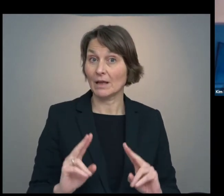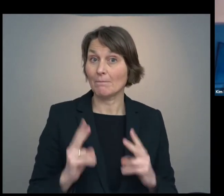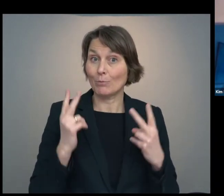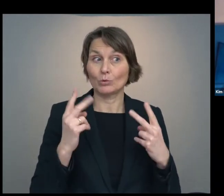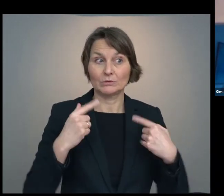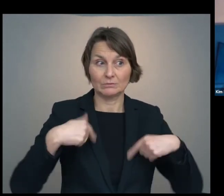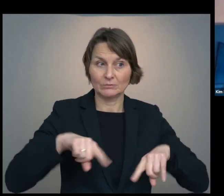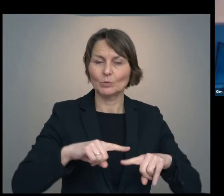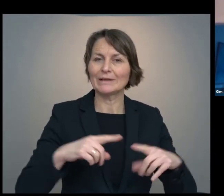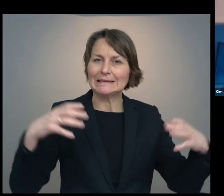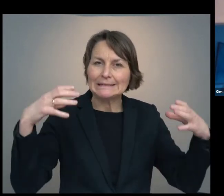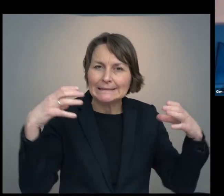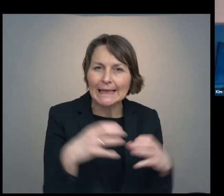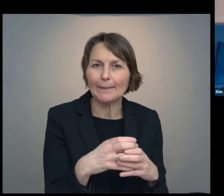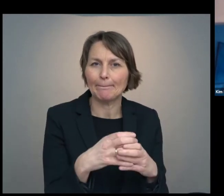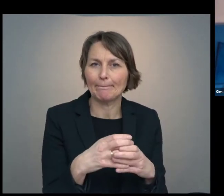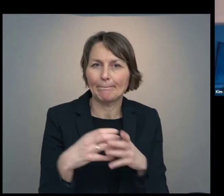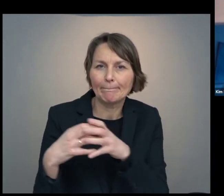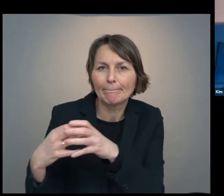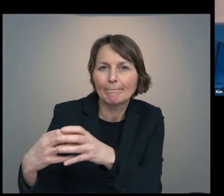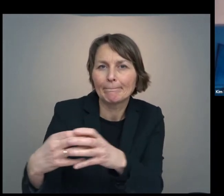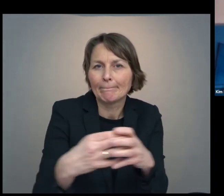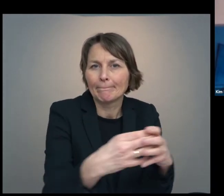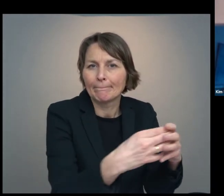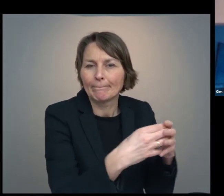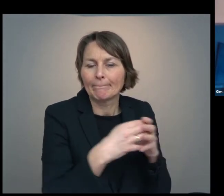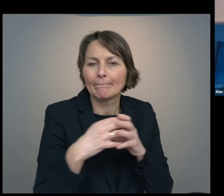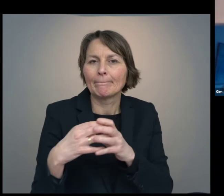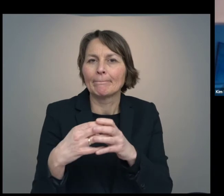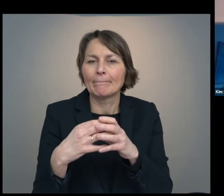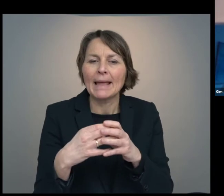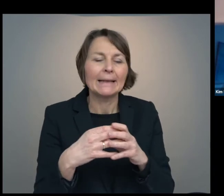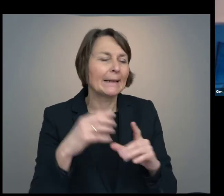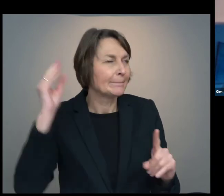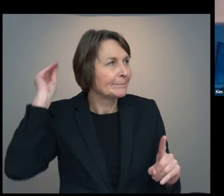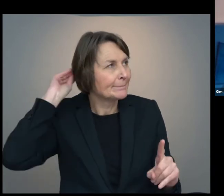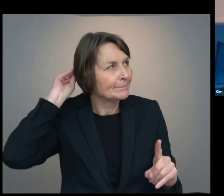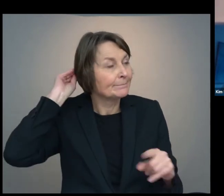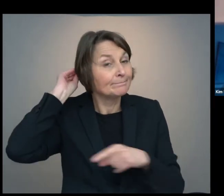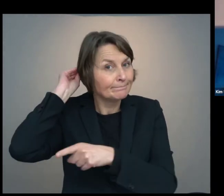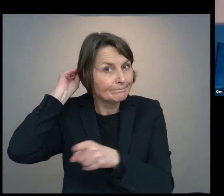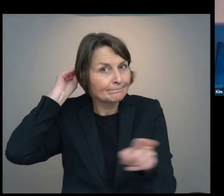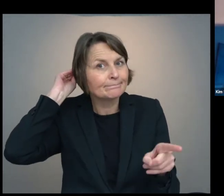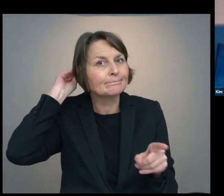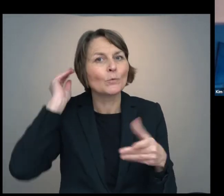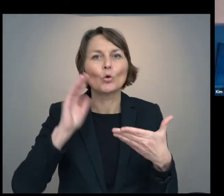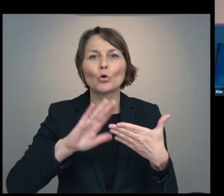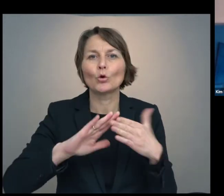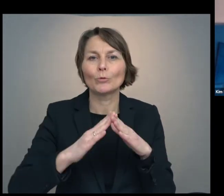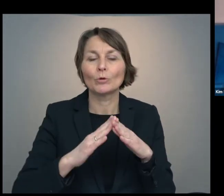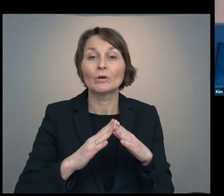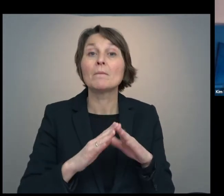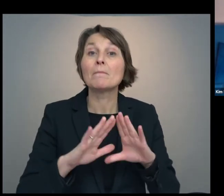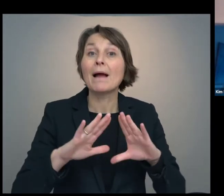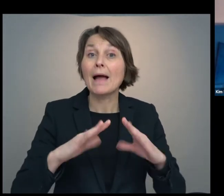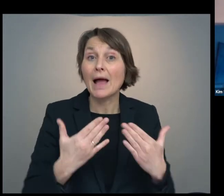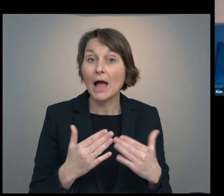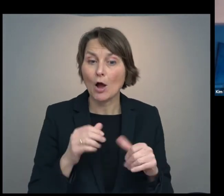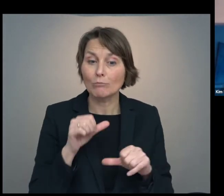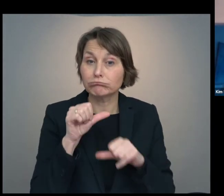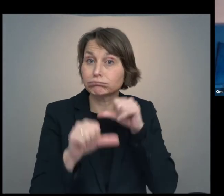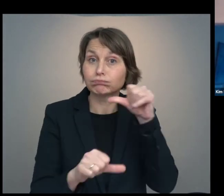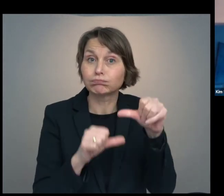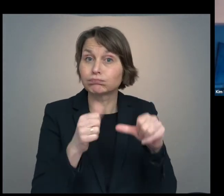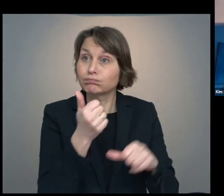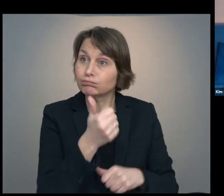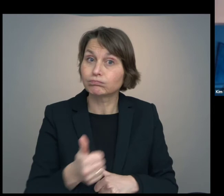about how it's important for us to collaborate as teams and also to keep the community in mind. As